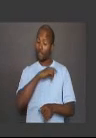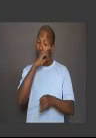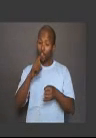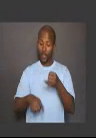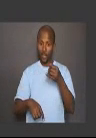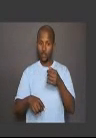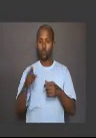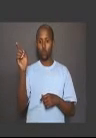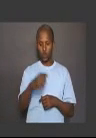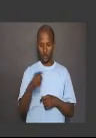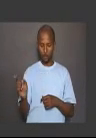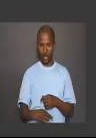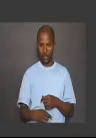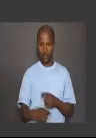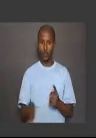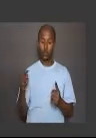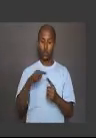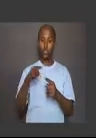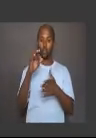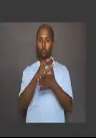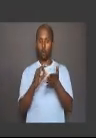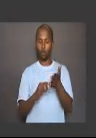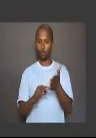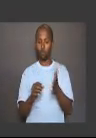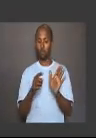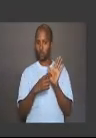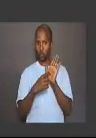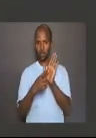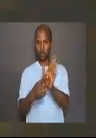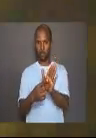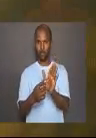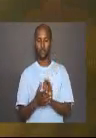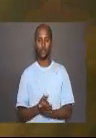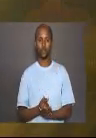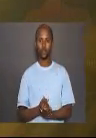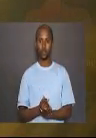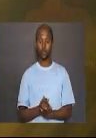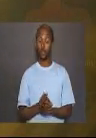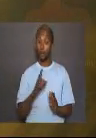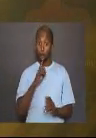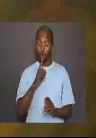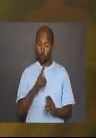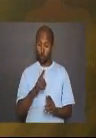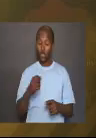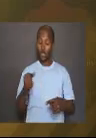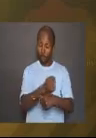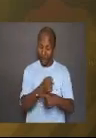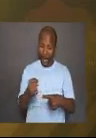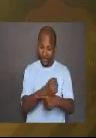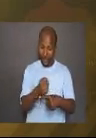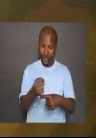may simplify into the form you see here. Be sure to